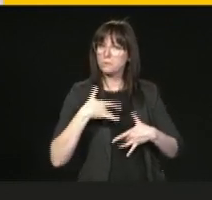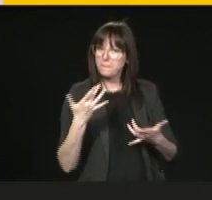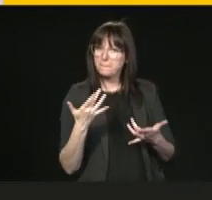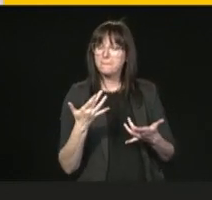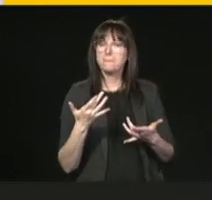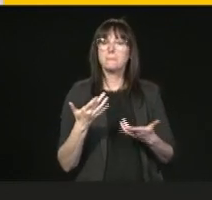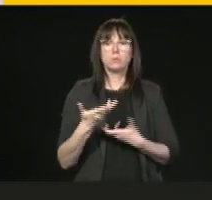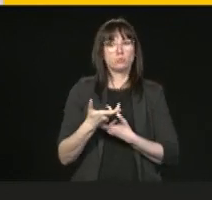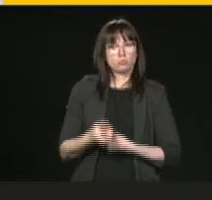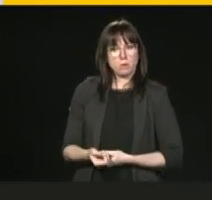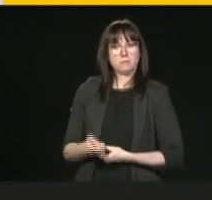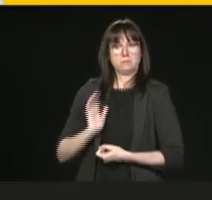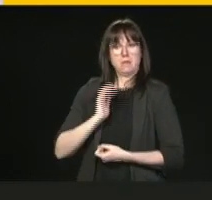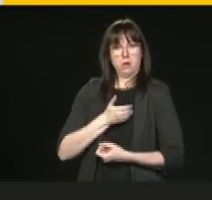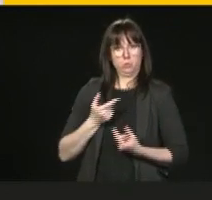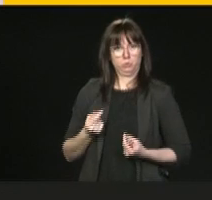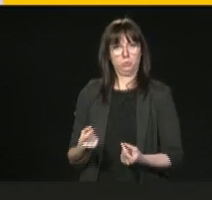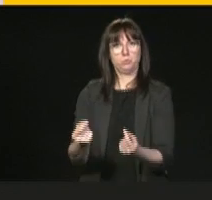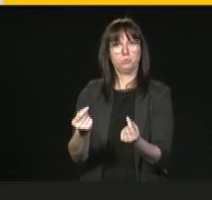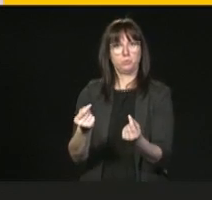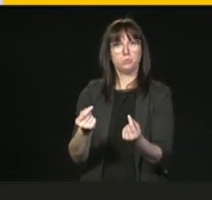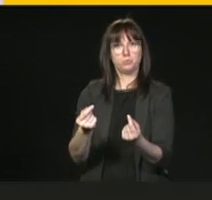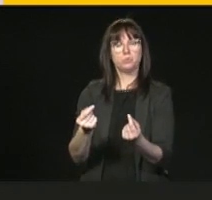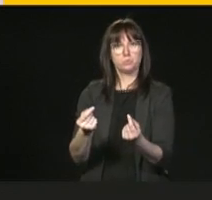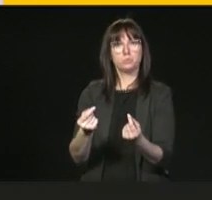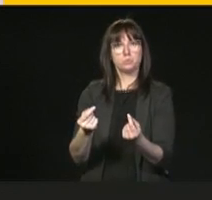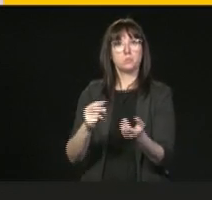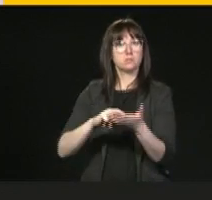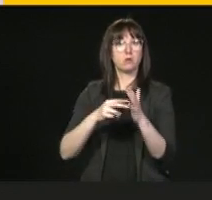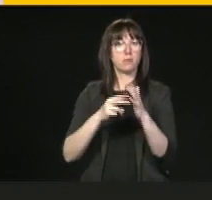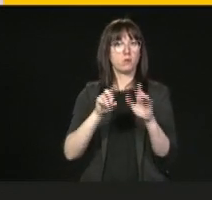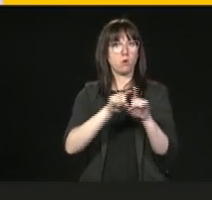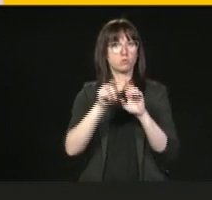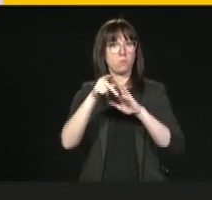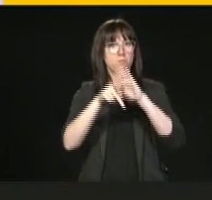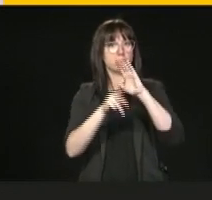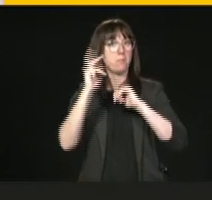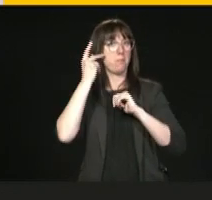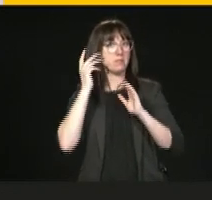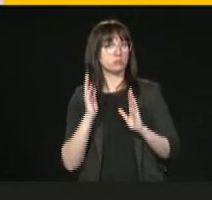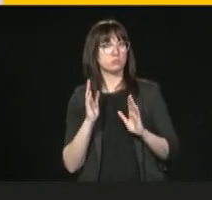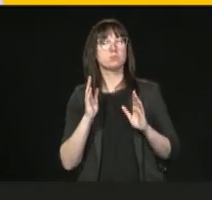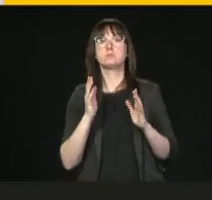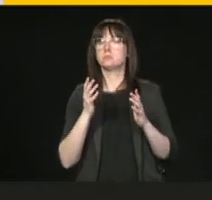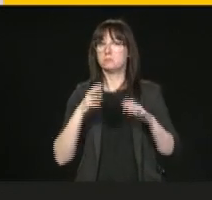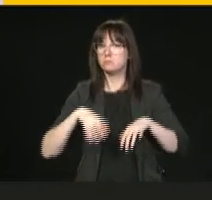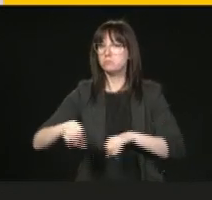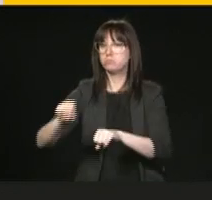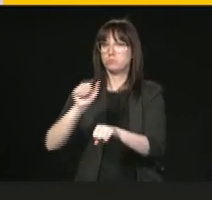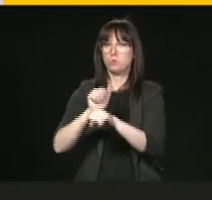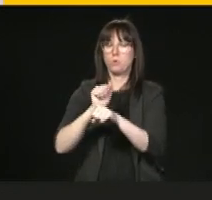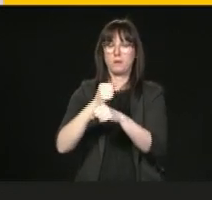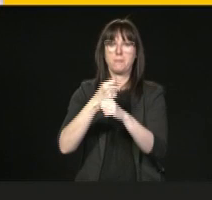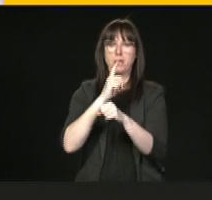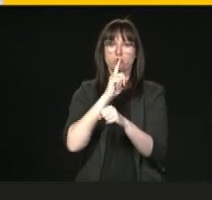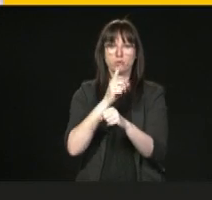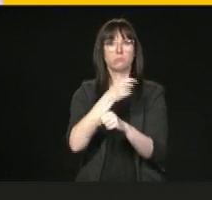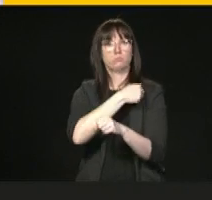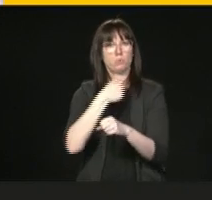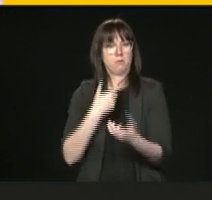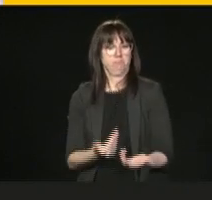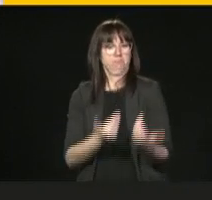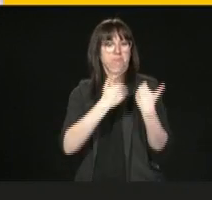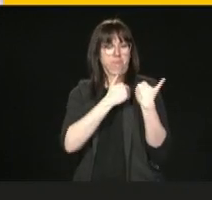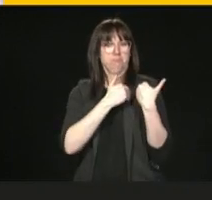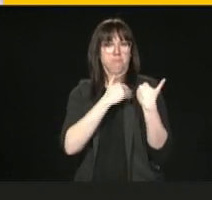and also so that parliamentarians can do their job and ensure that the government is doing what should be done to help